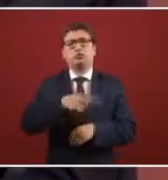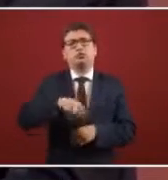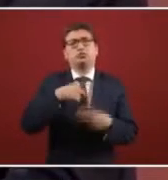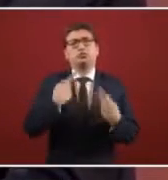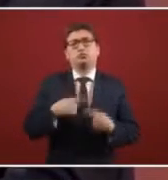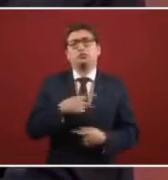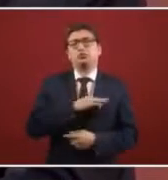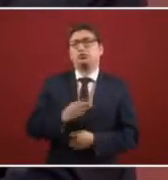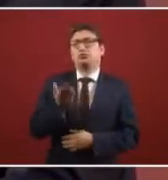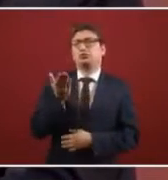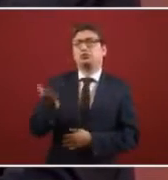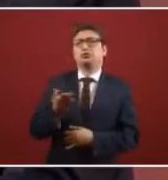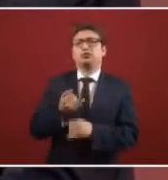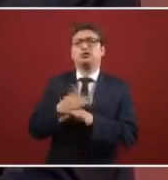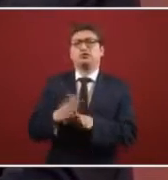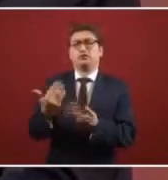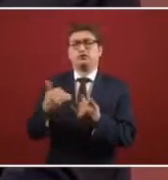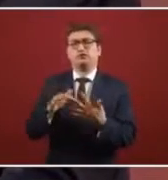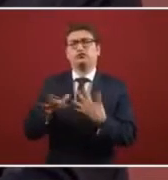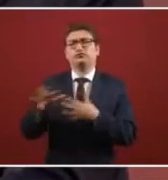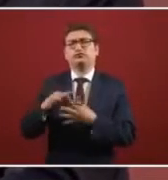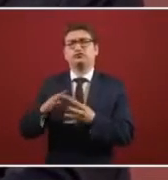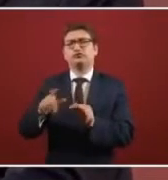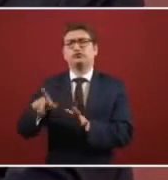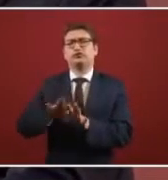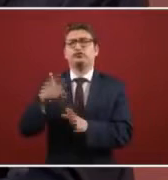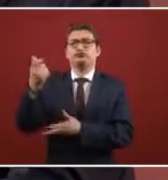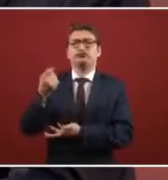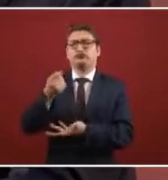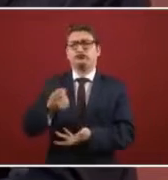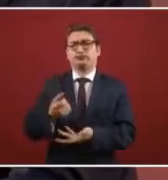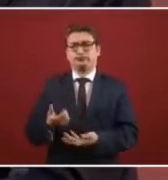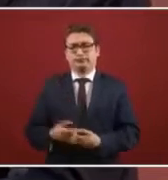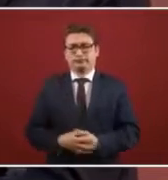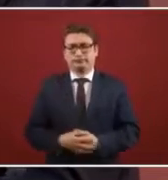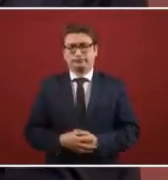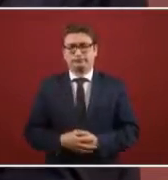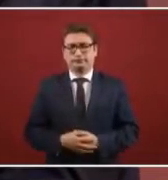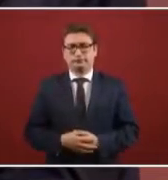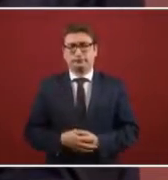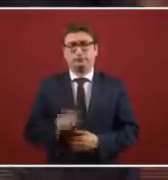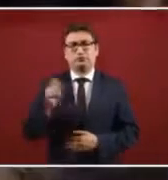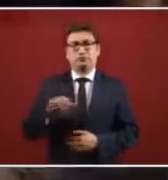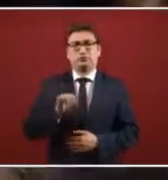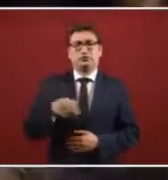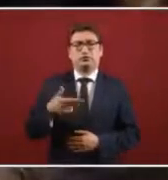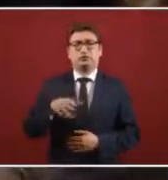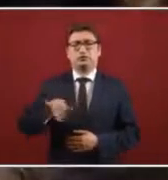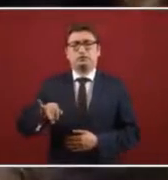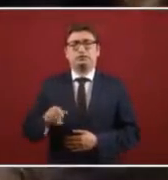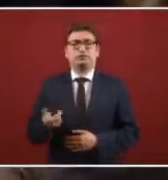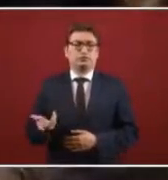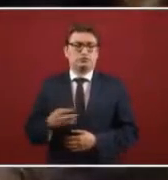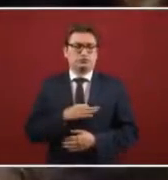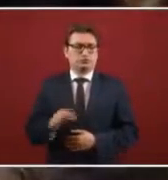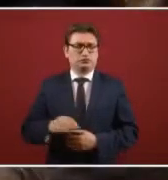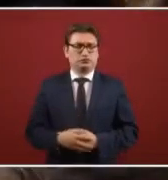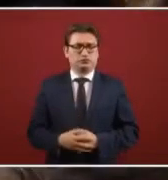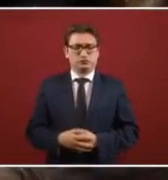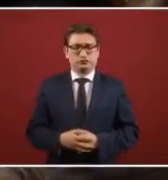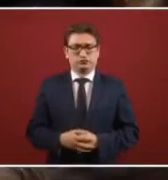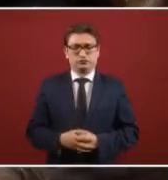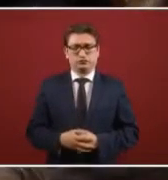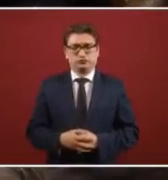pedir citizens could informe ask for information al Instituto de la to Transparencia institute the transparency